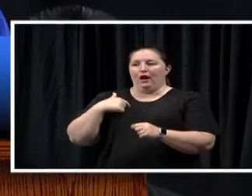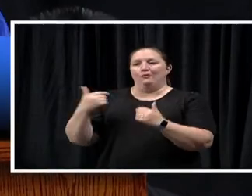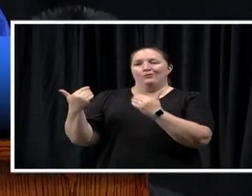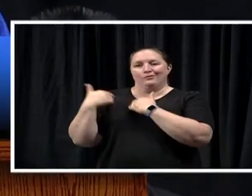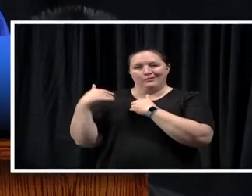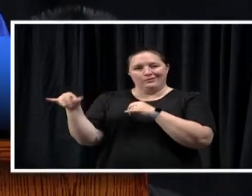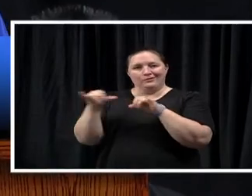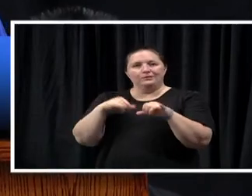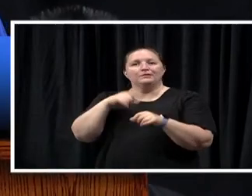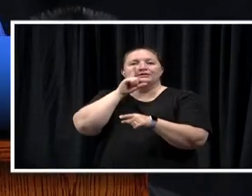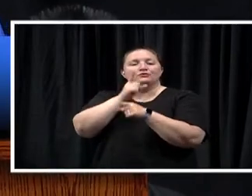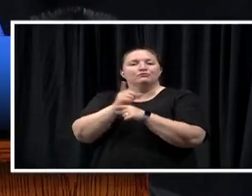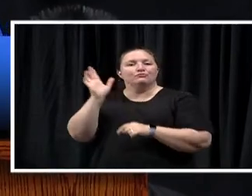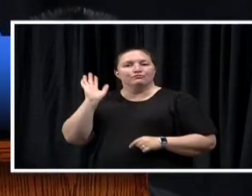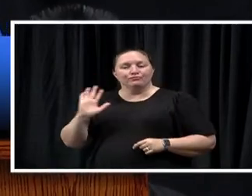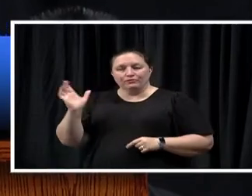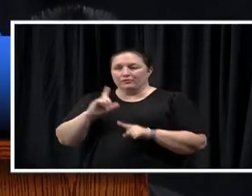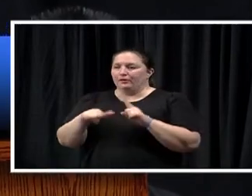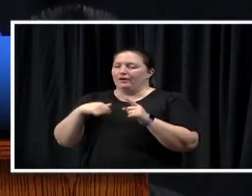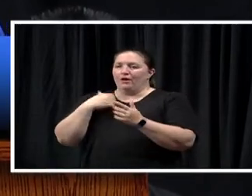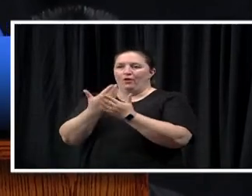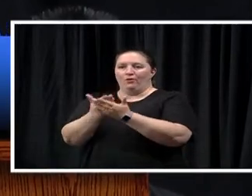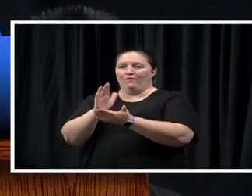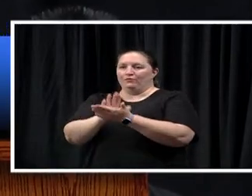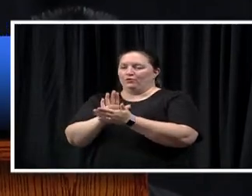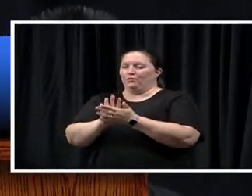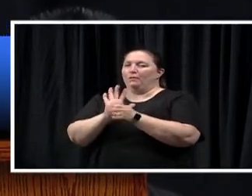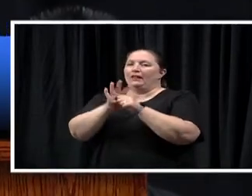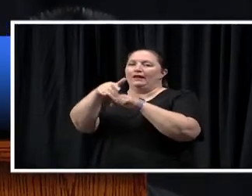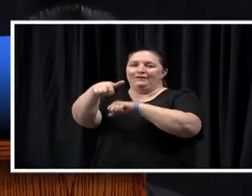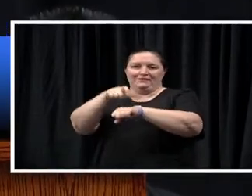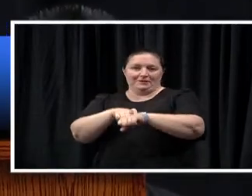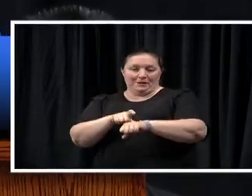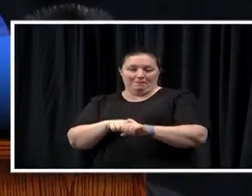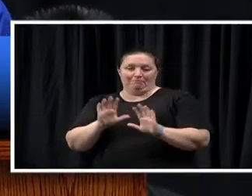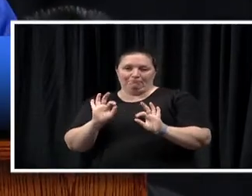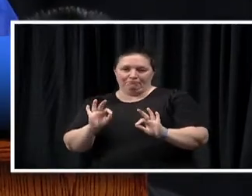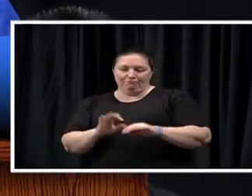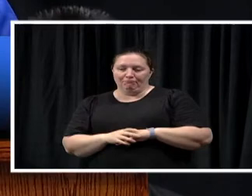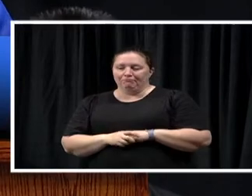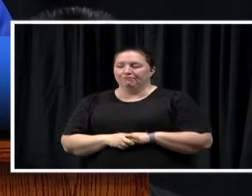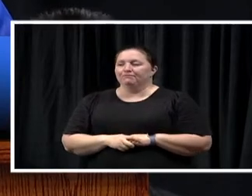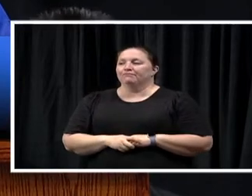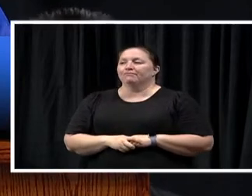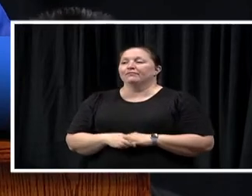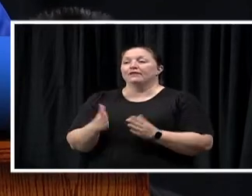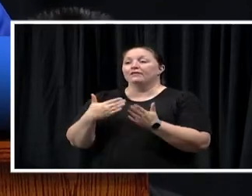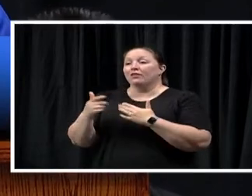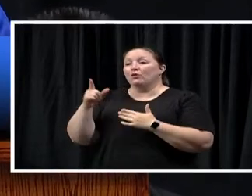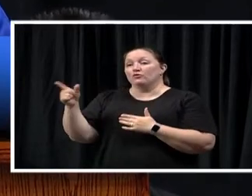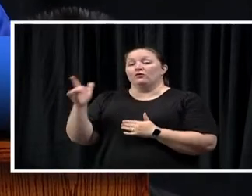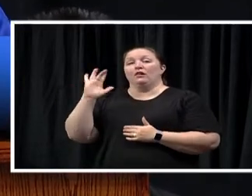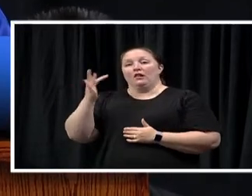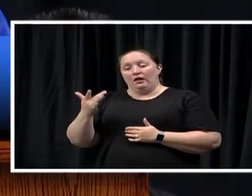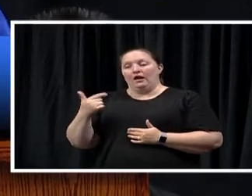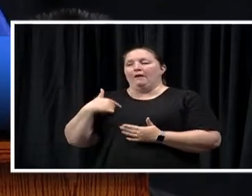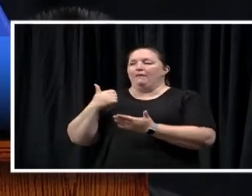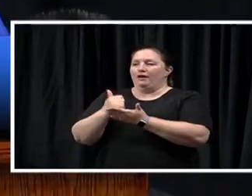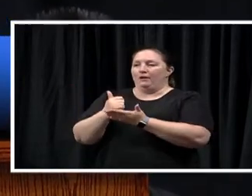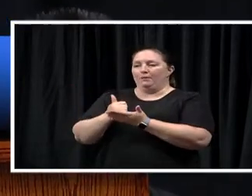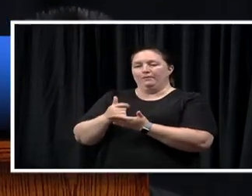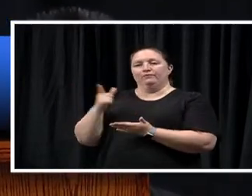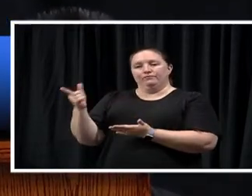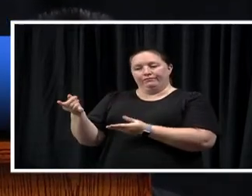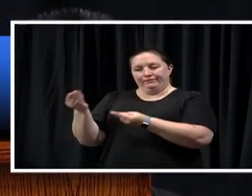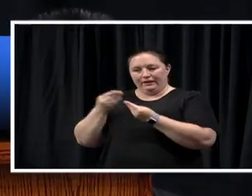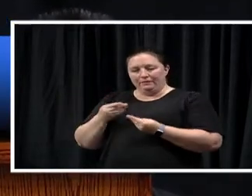did, though I make it to school with plenty of time to spare. Despite the angst she caused me, I am grateful for the guidance that only an